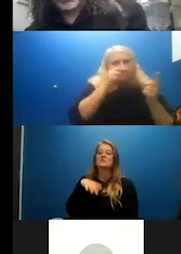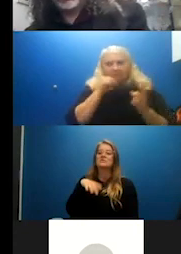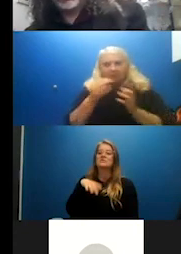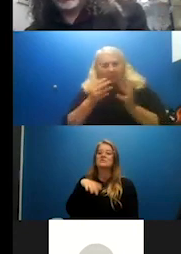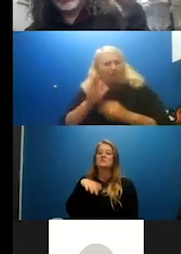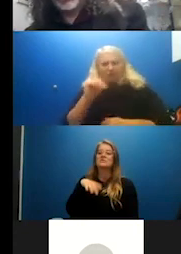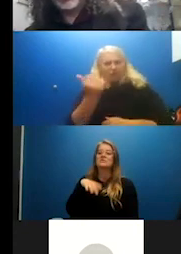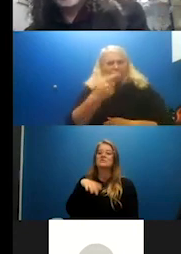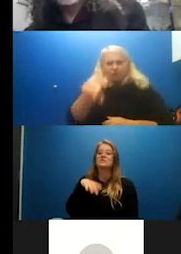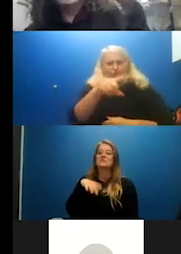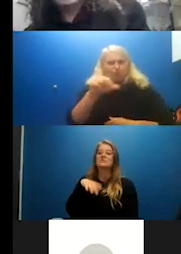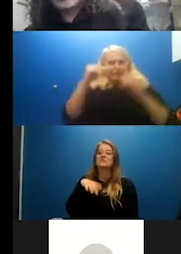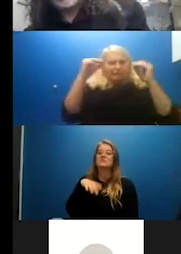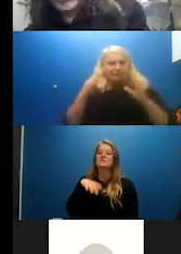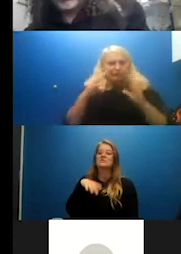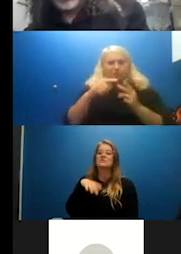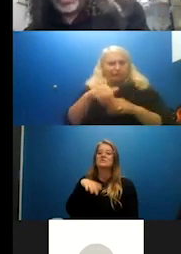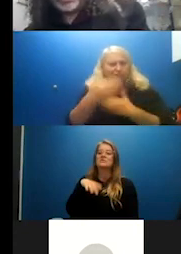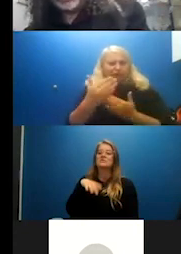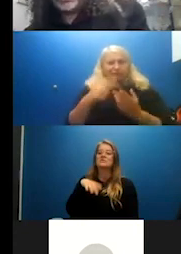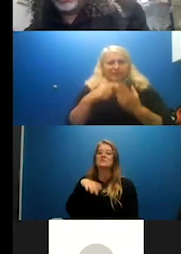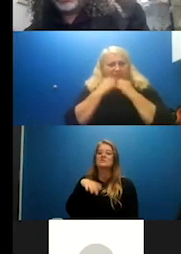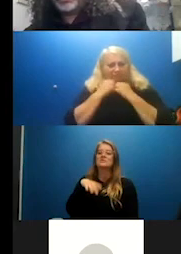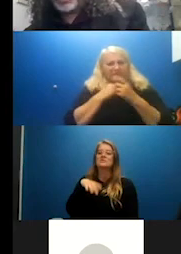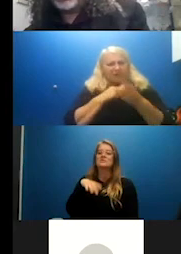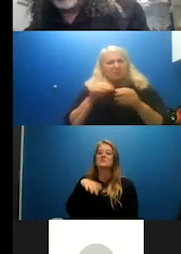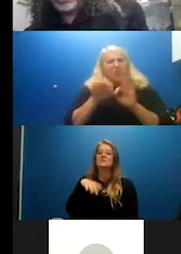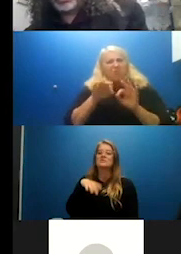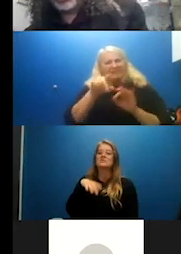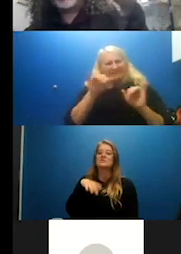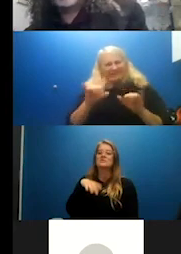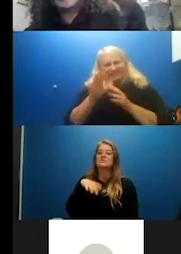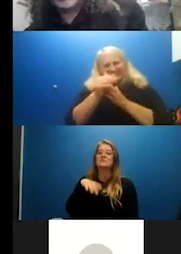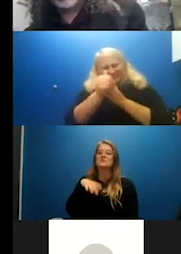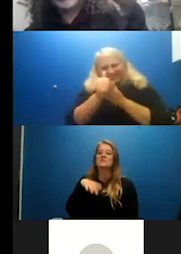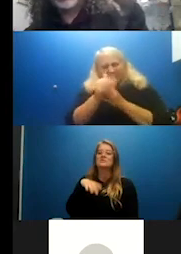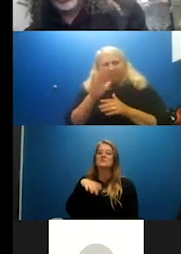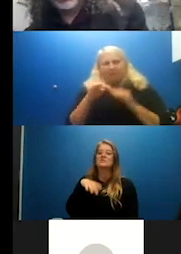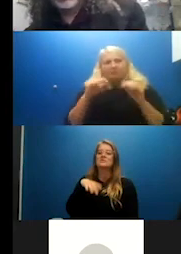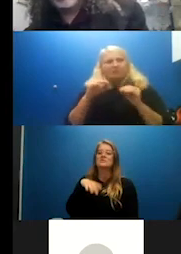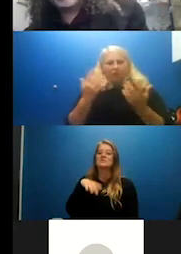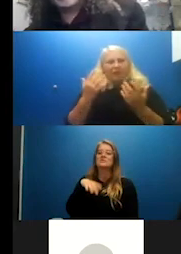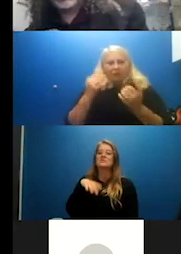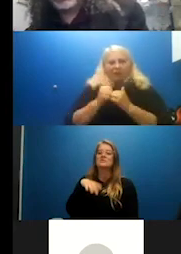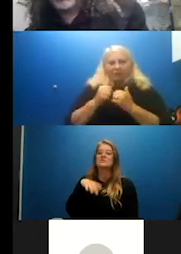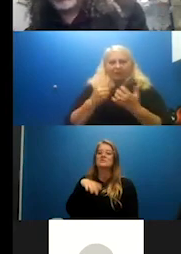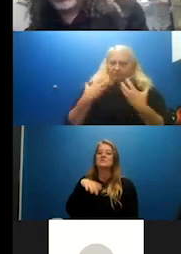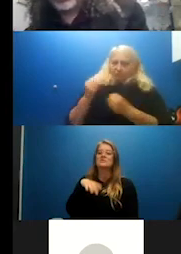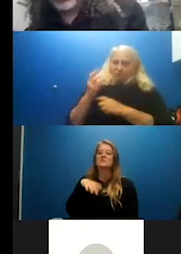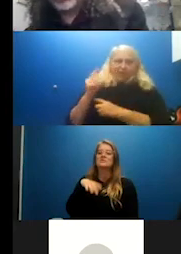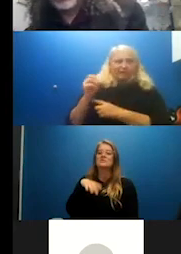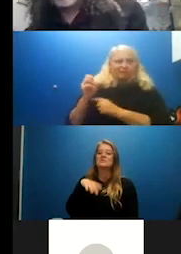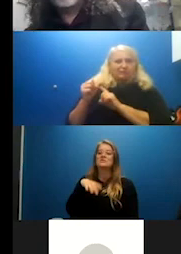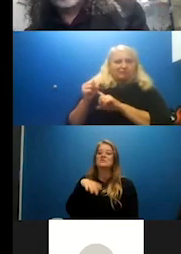teachers. Allow yourself to be guided by the teachings of wellness. Listen to that voice of